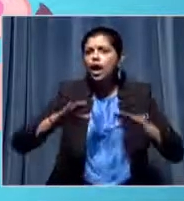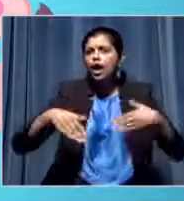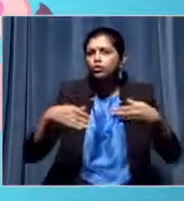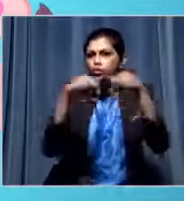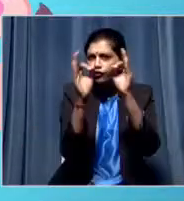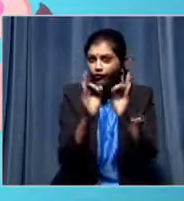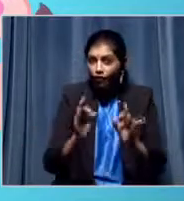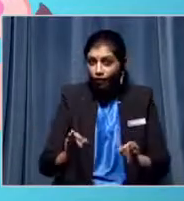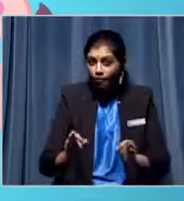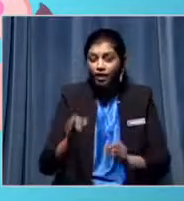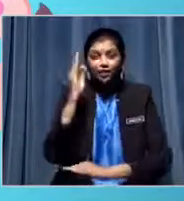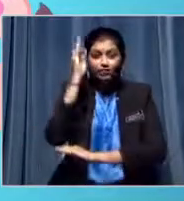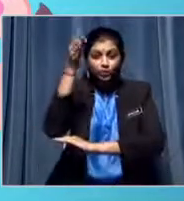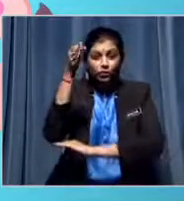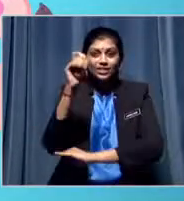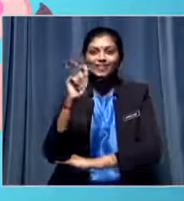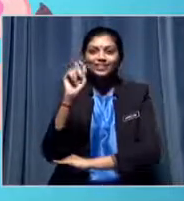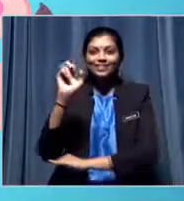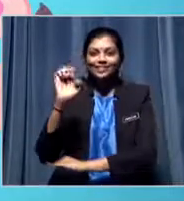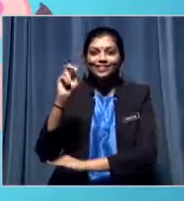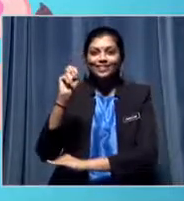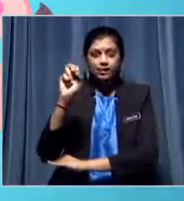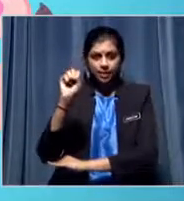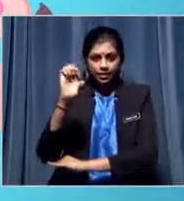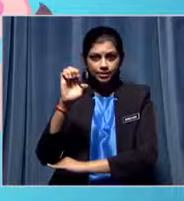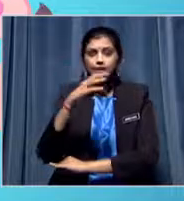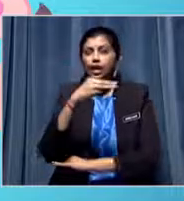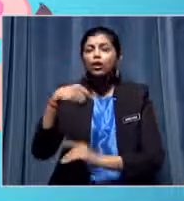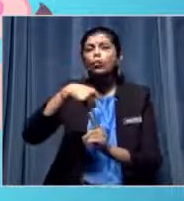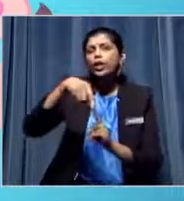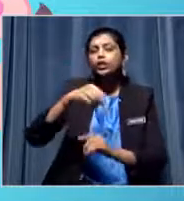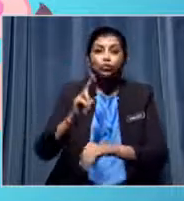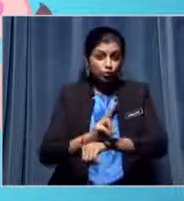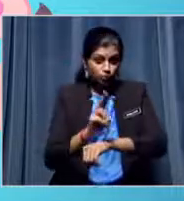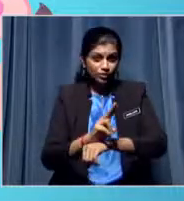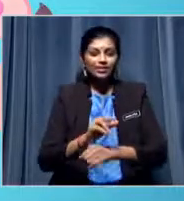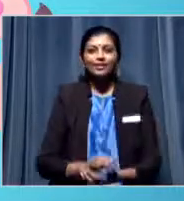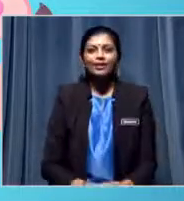the future tense and when to use the future tense.